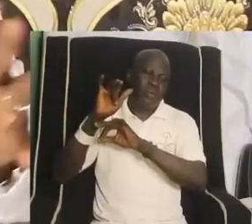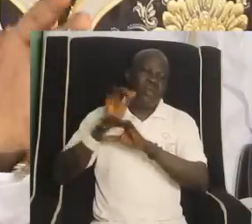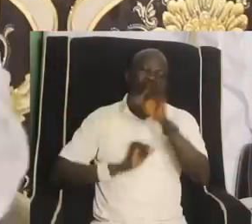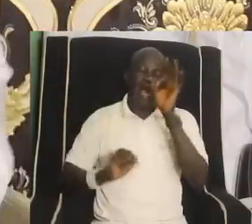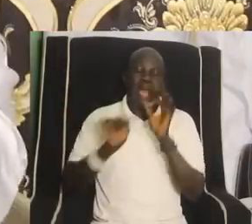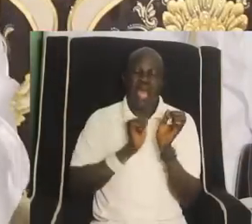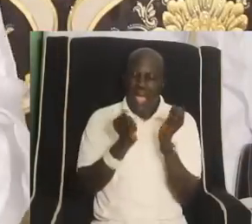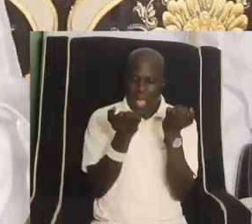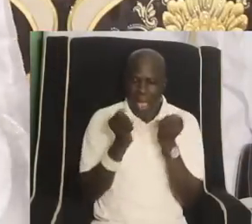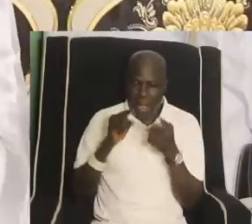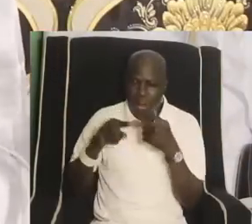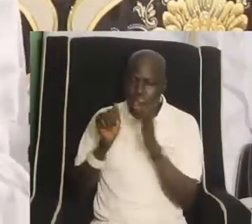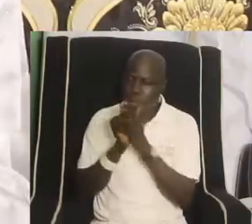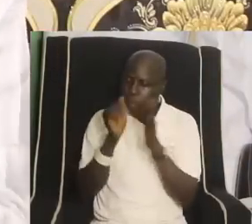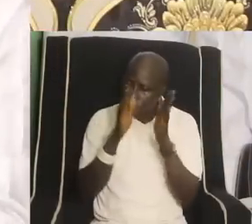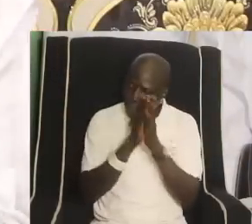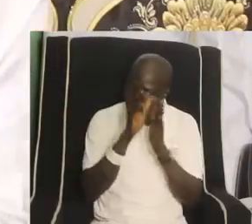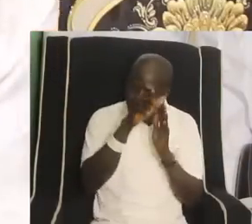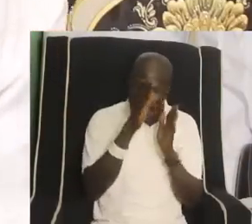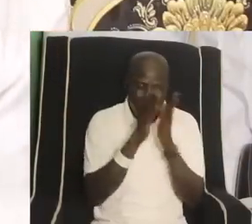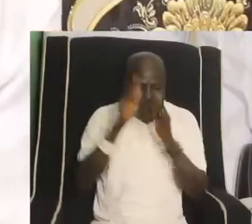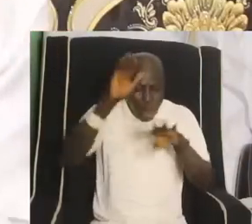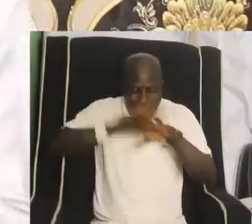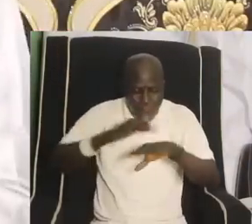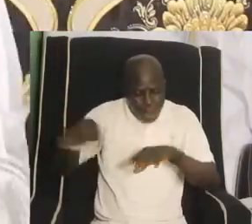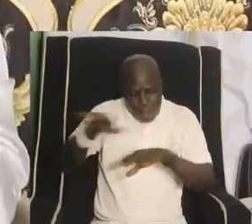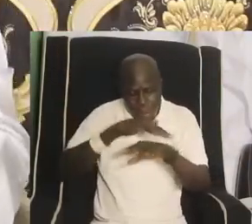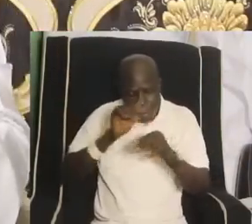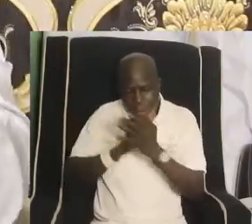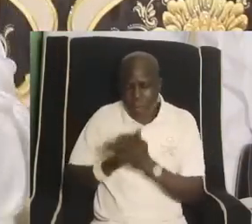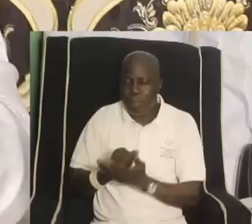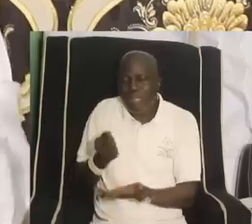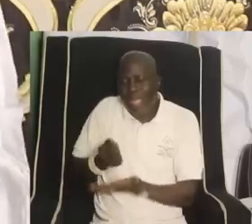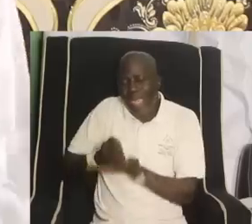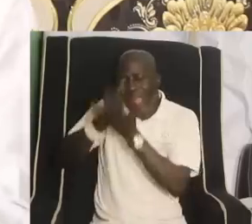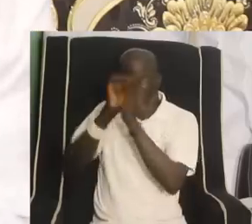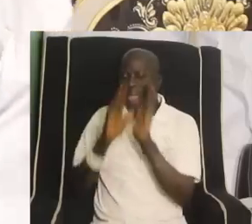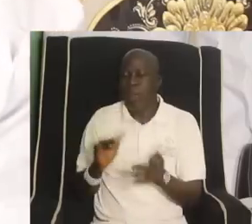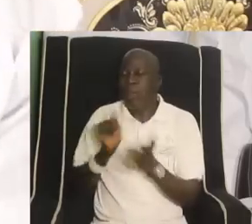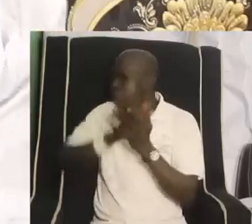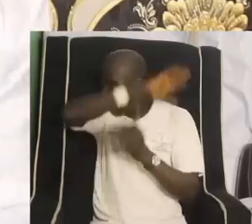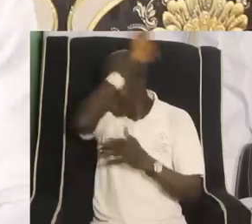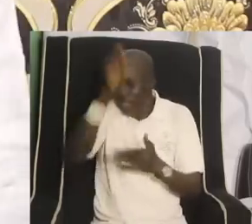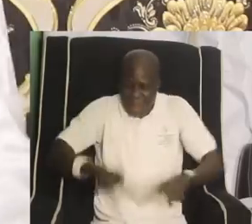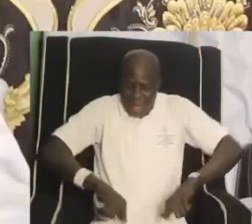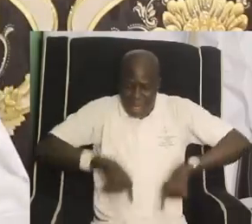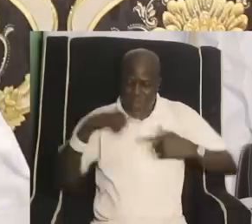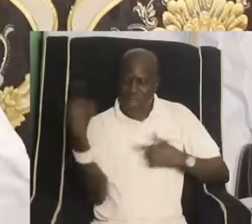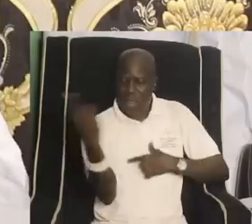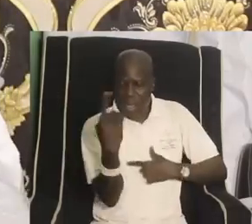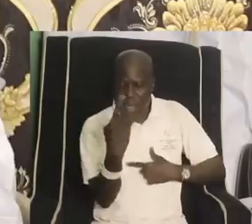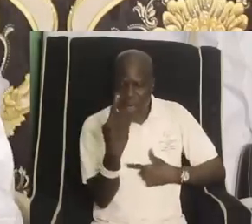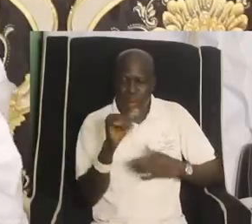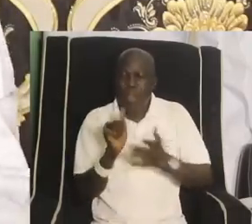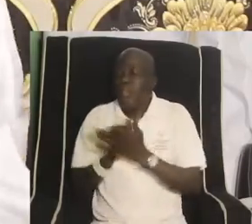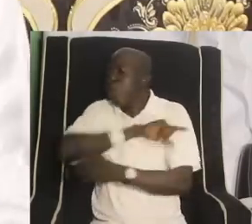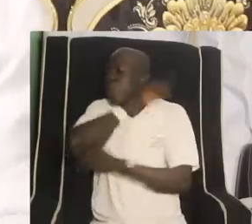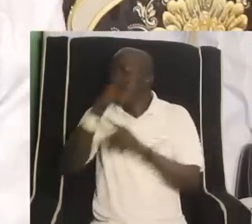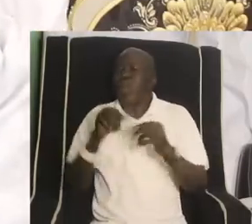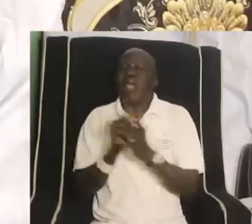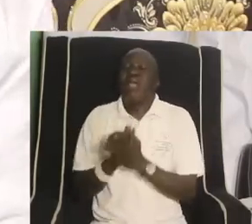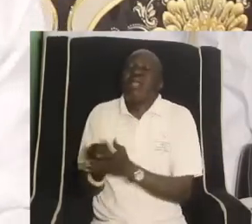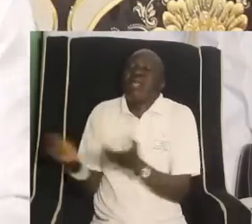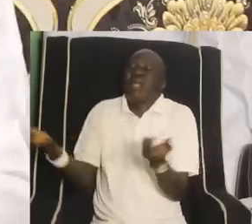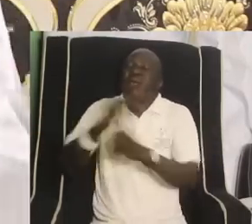the name of Jesus. Amen. I want to pray on what they call mercy. You can't live alone. Sorry,